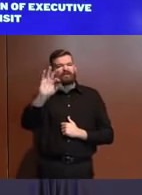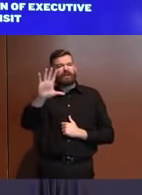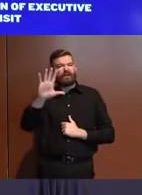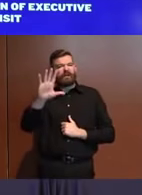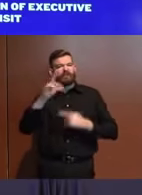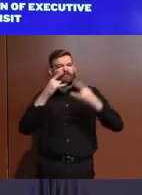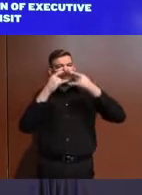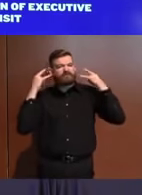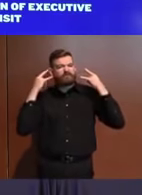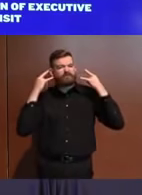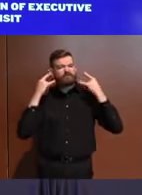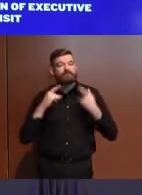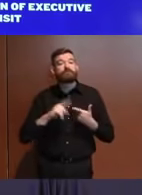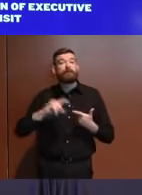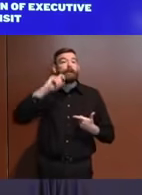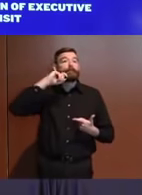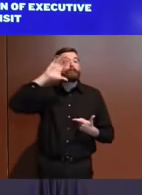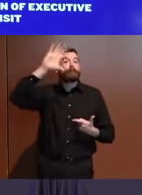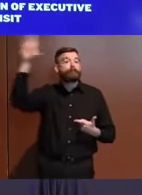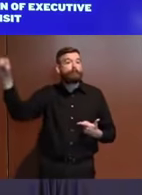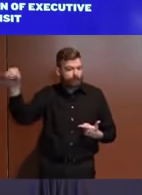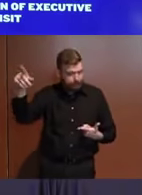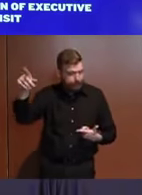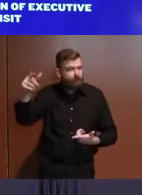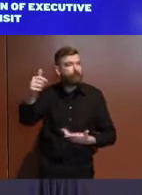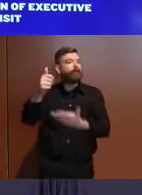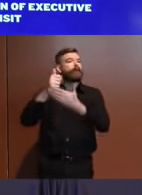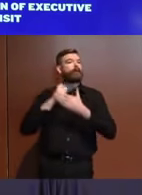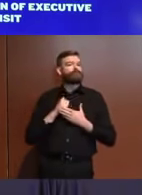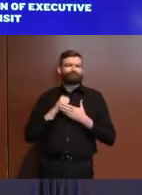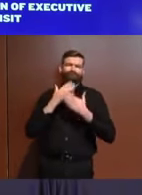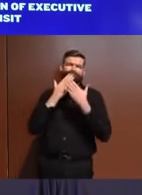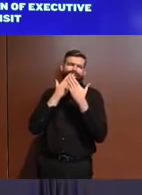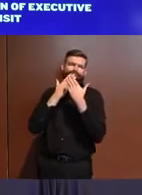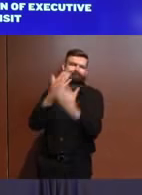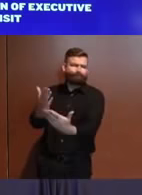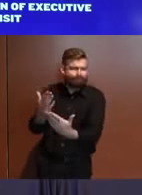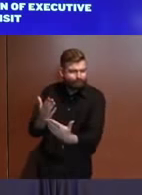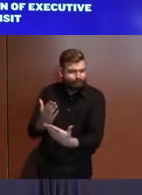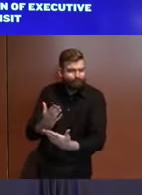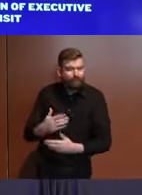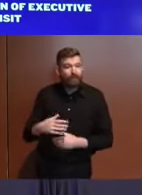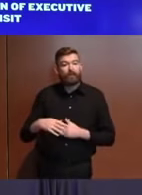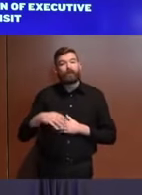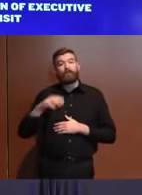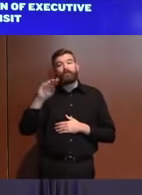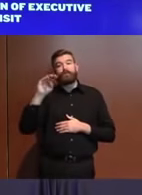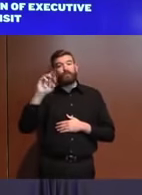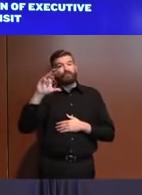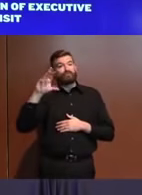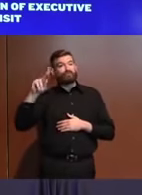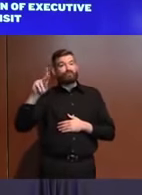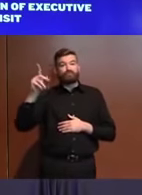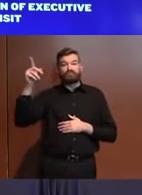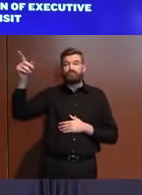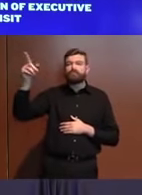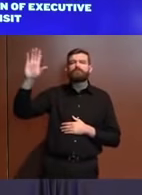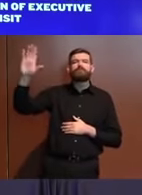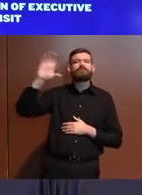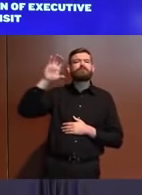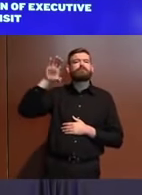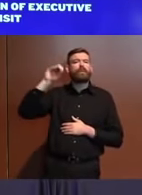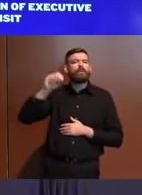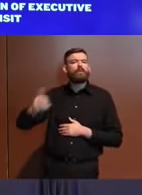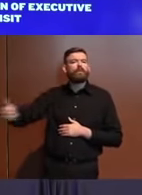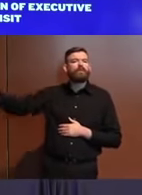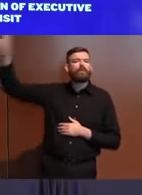they are stepping up in a big way. I want to thank, in Merck's case, CEO Ken Frazier, who's a New Jersey icon, as